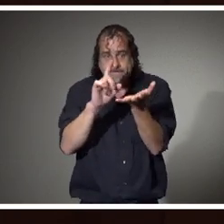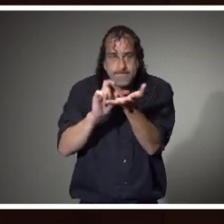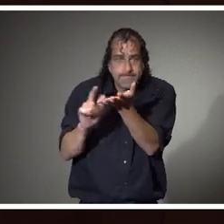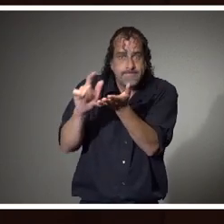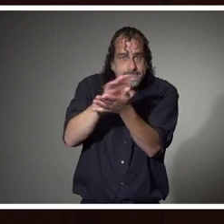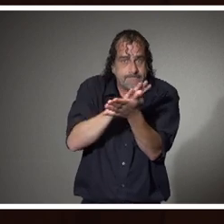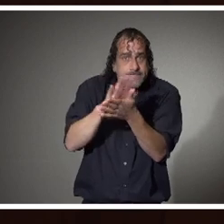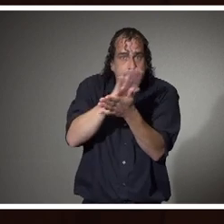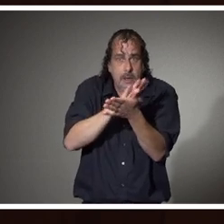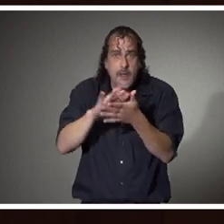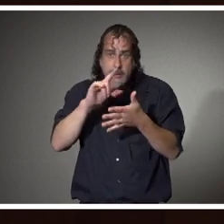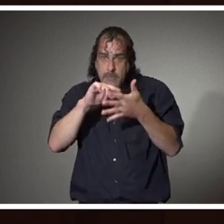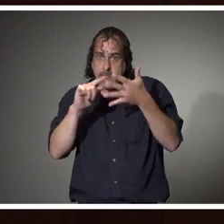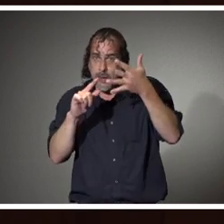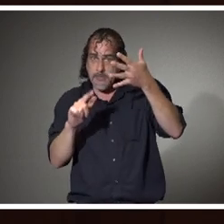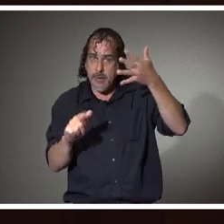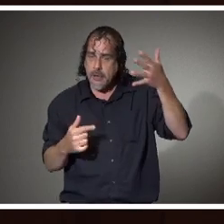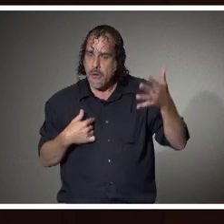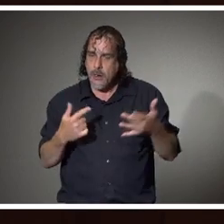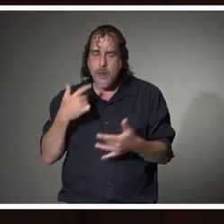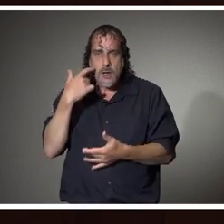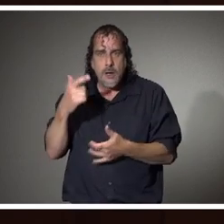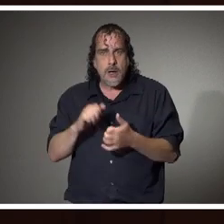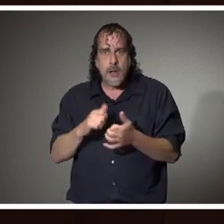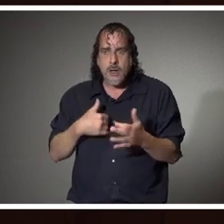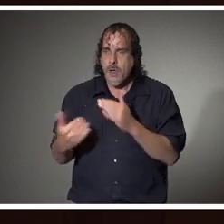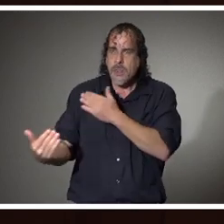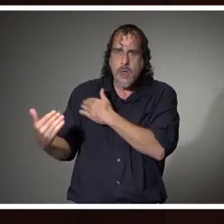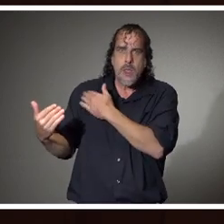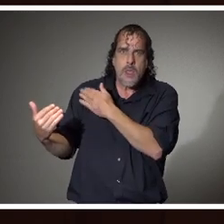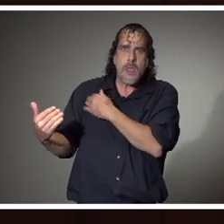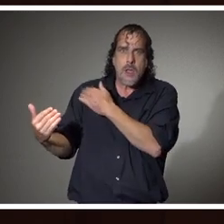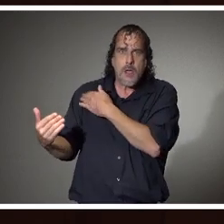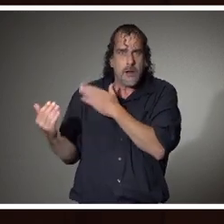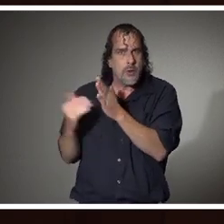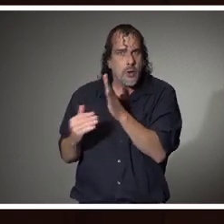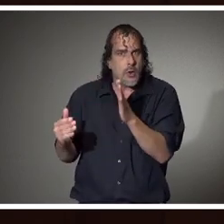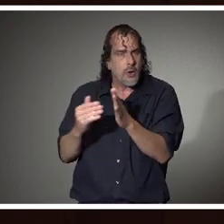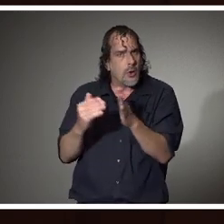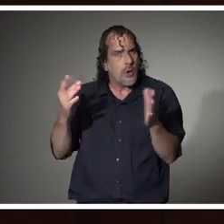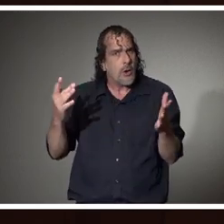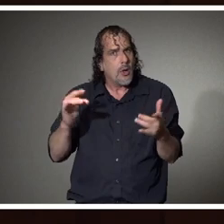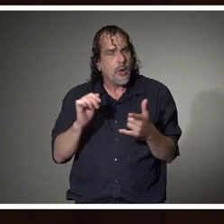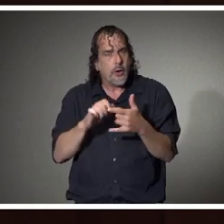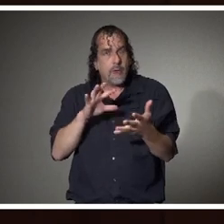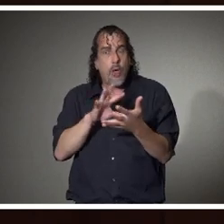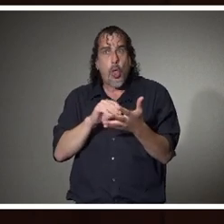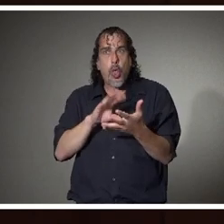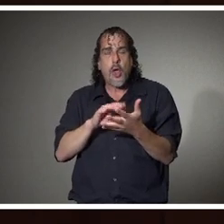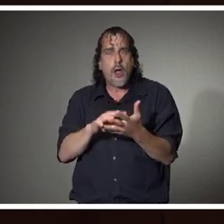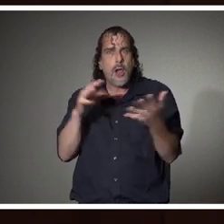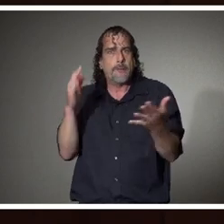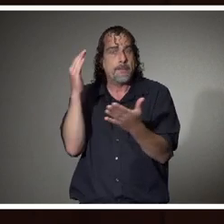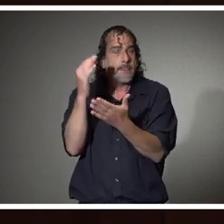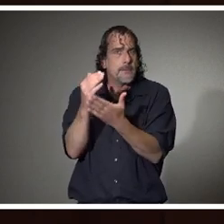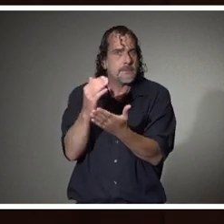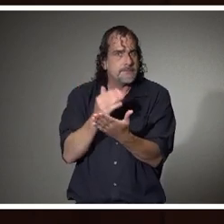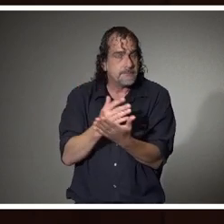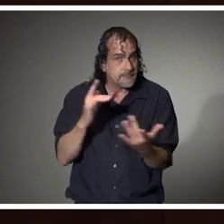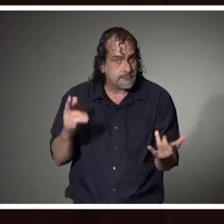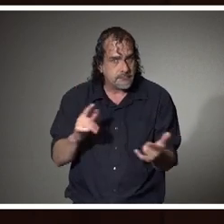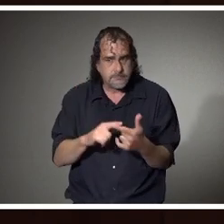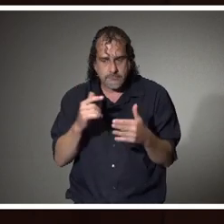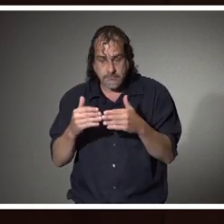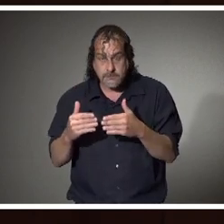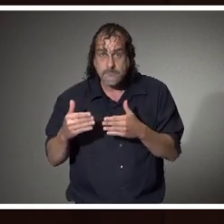sanitation things that we've just been so well reminded of. We've learned a lot of lessons, but guys, when we move forward, we